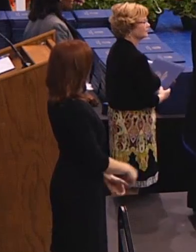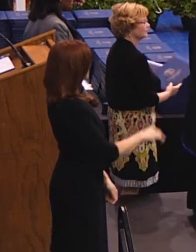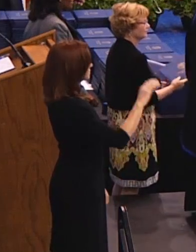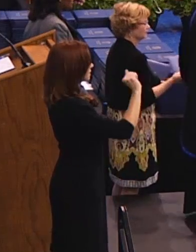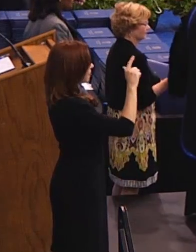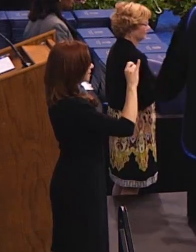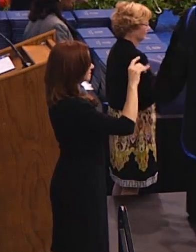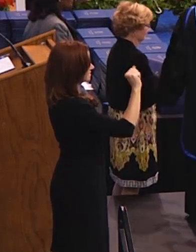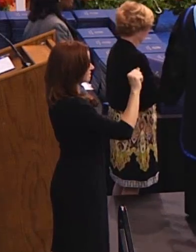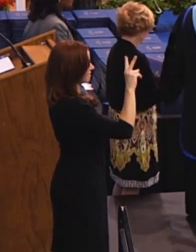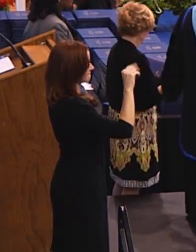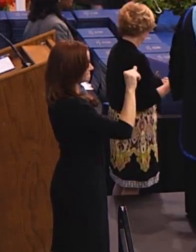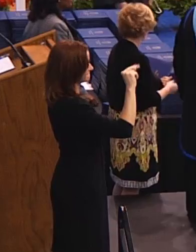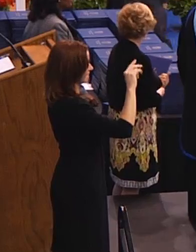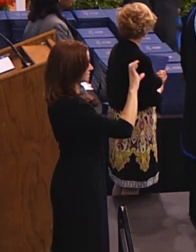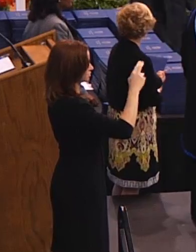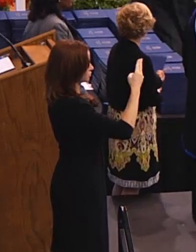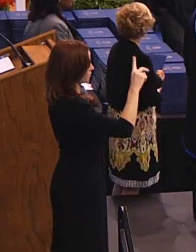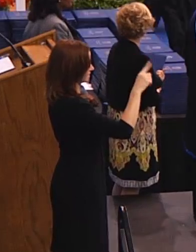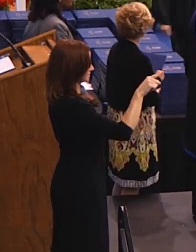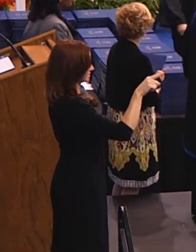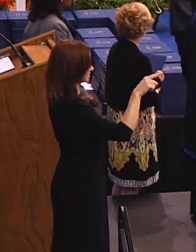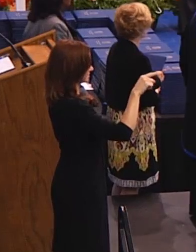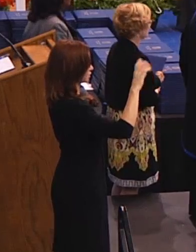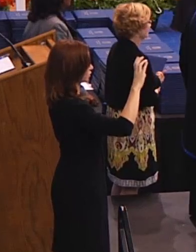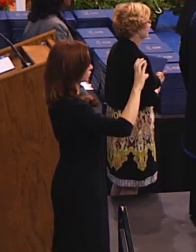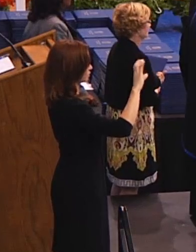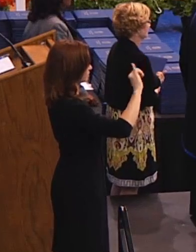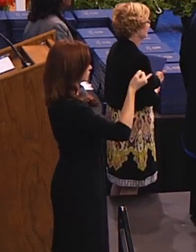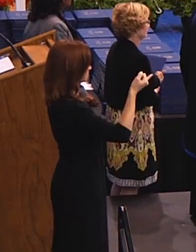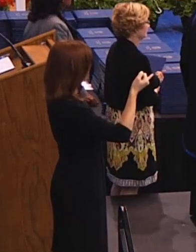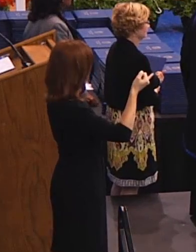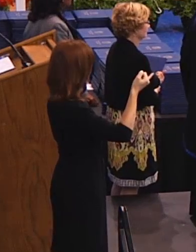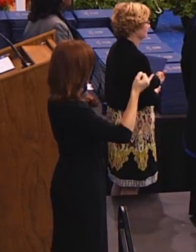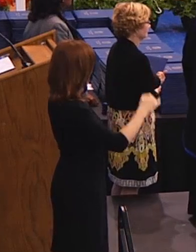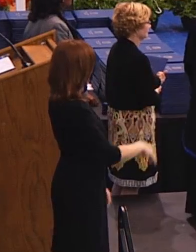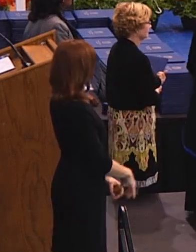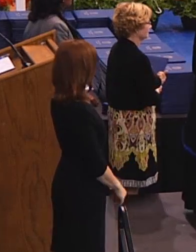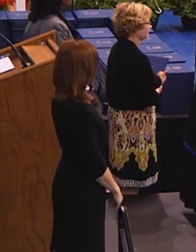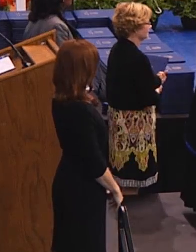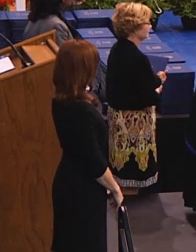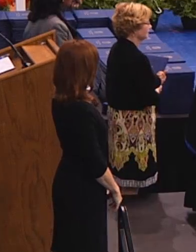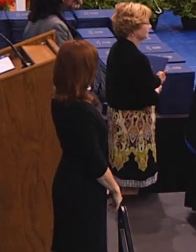Alicia Vasquez, Criminal Justice.